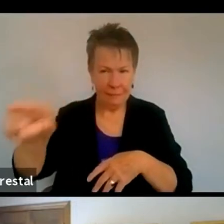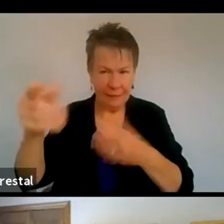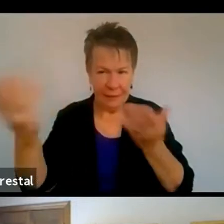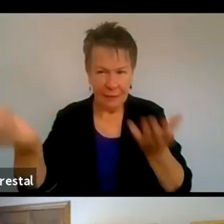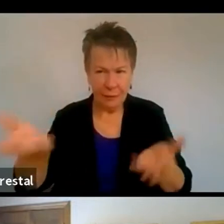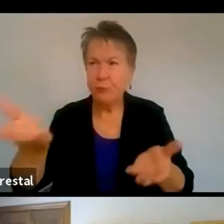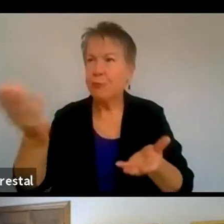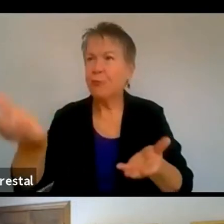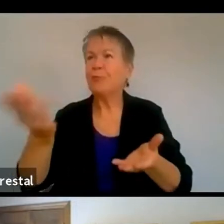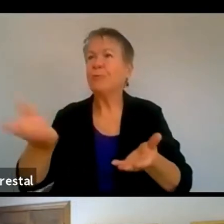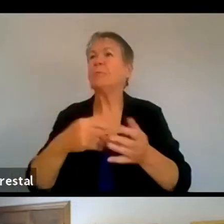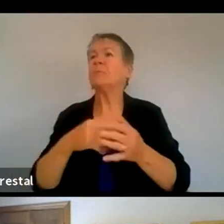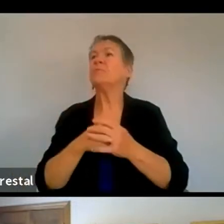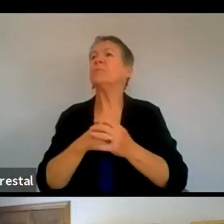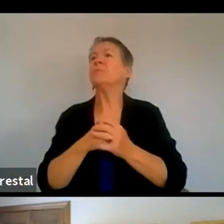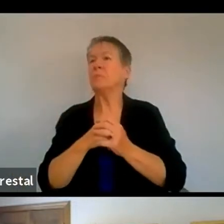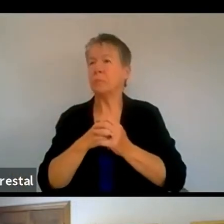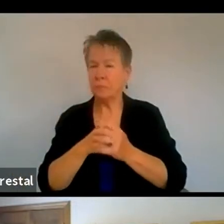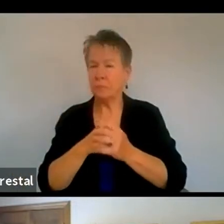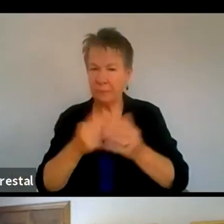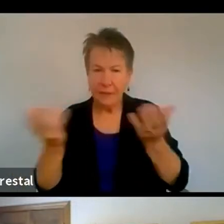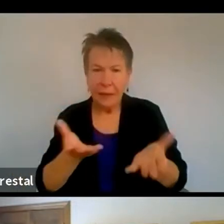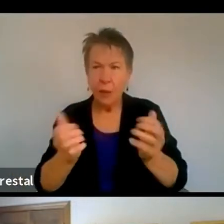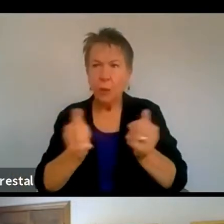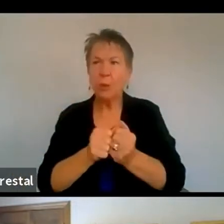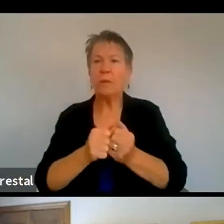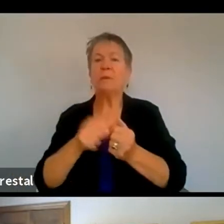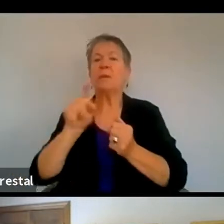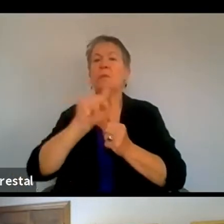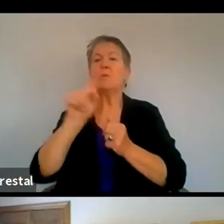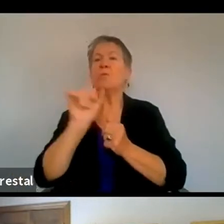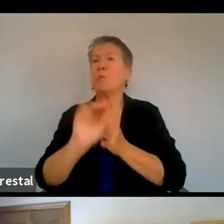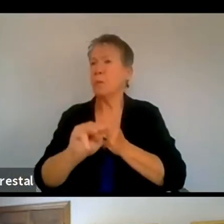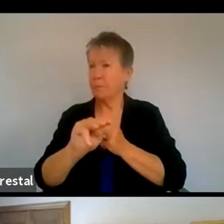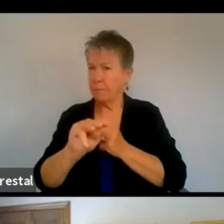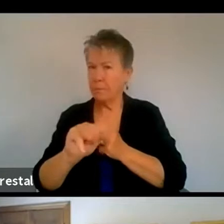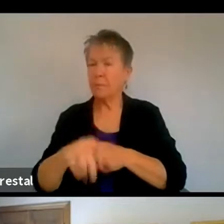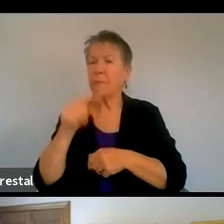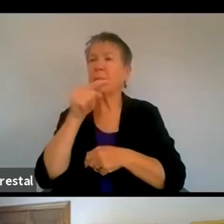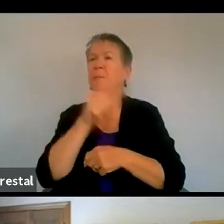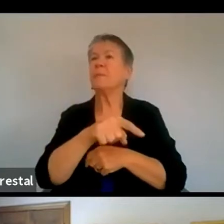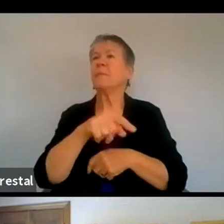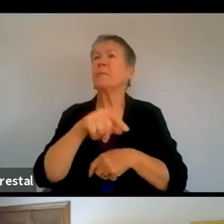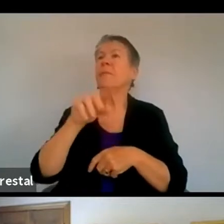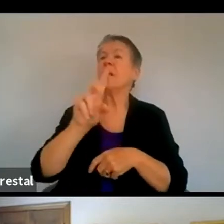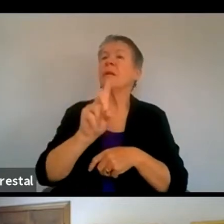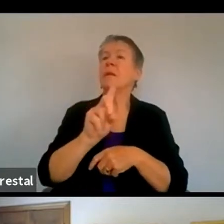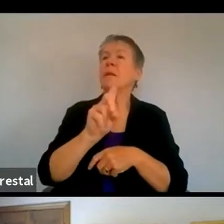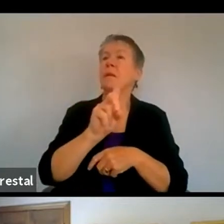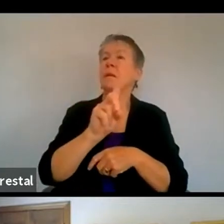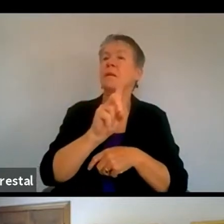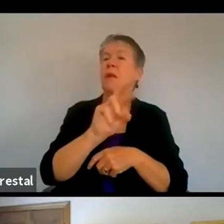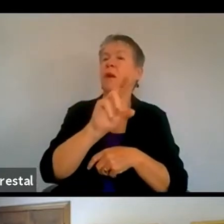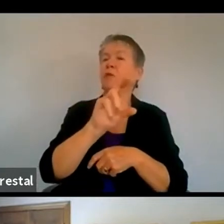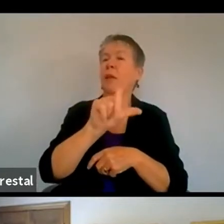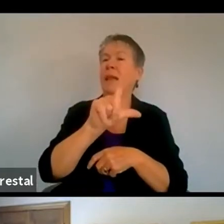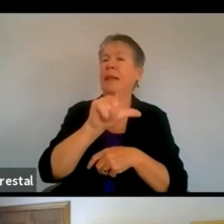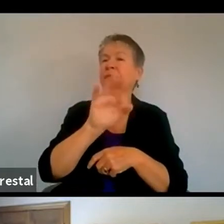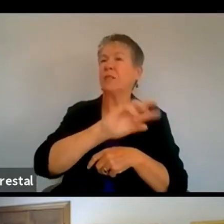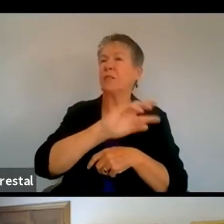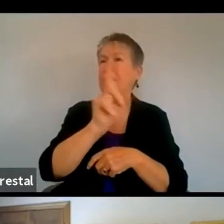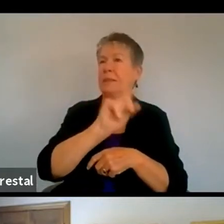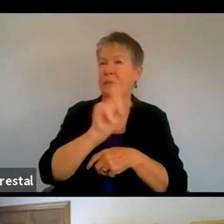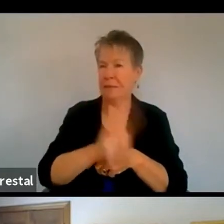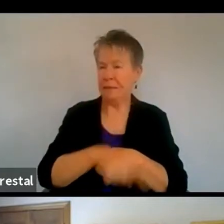I'm also joined, he's to my right on the screen at least, the Department of Health's Communicable Disease Service Medical Director,